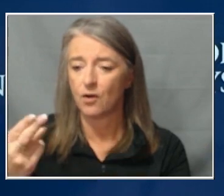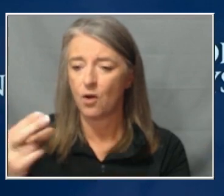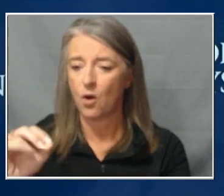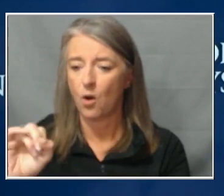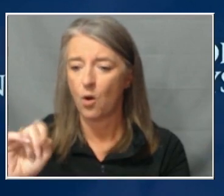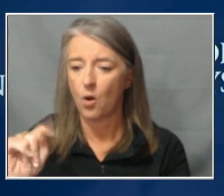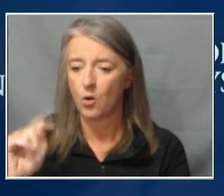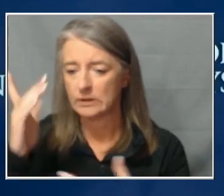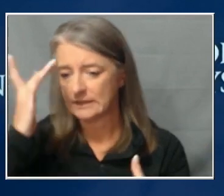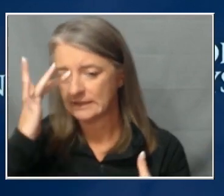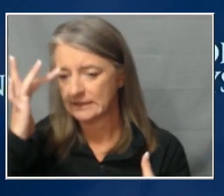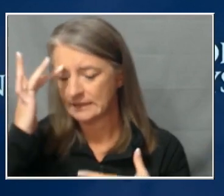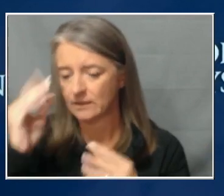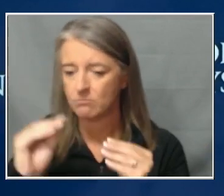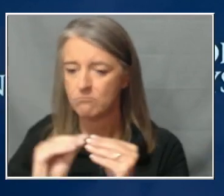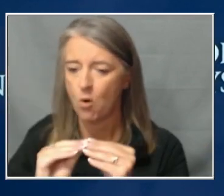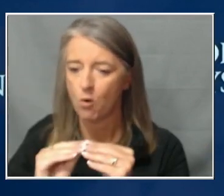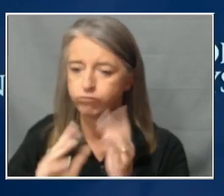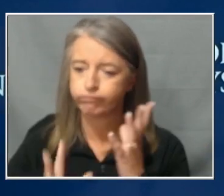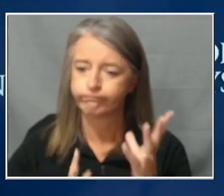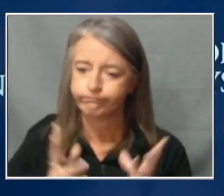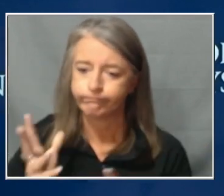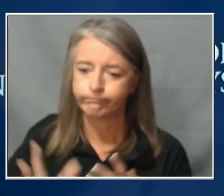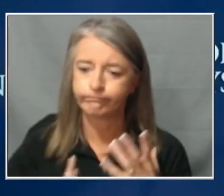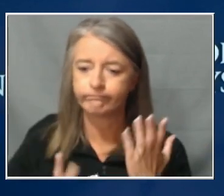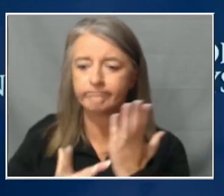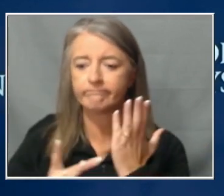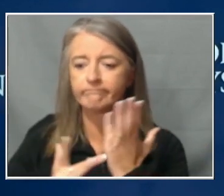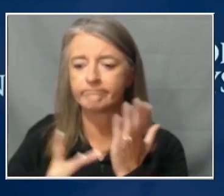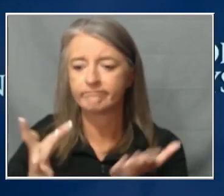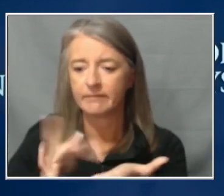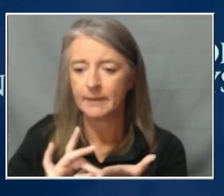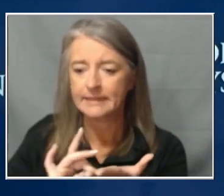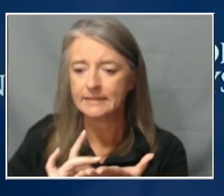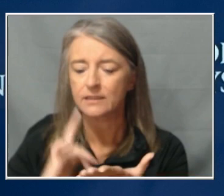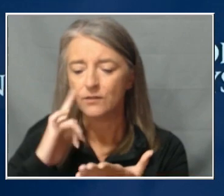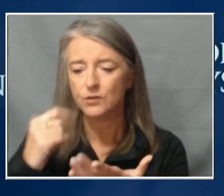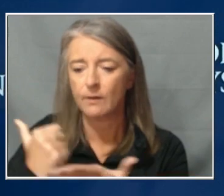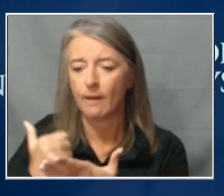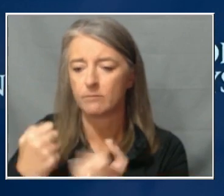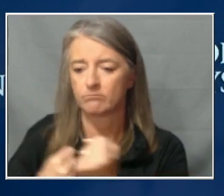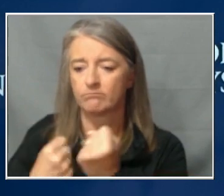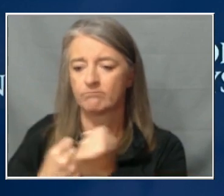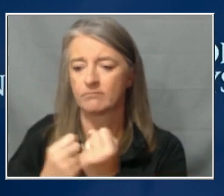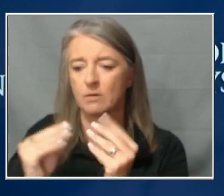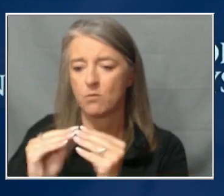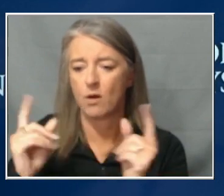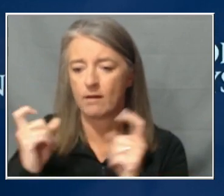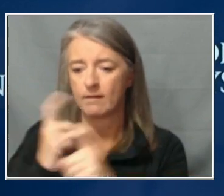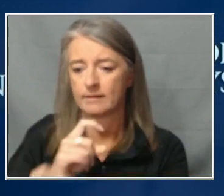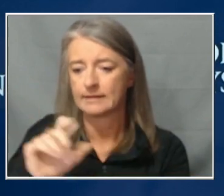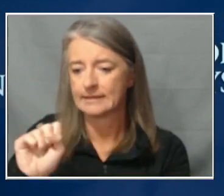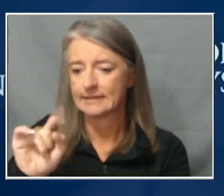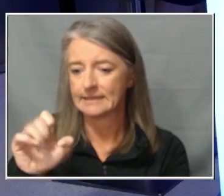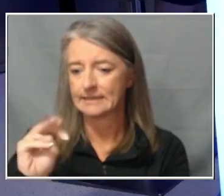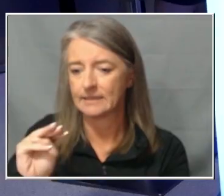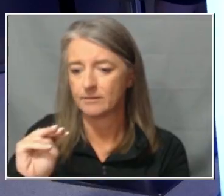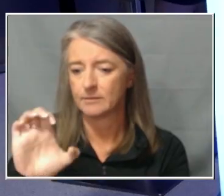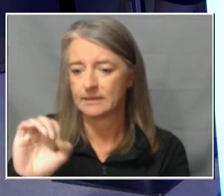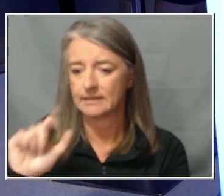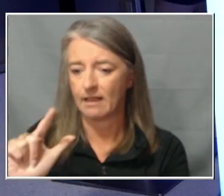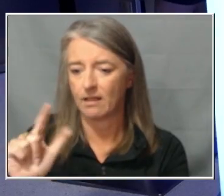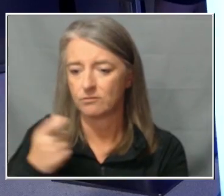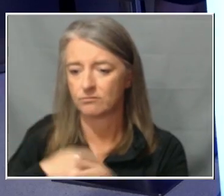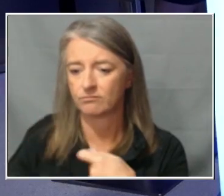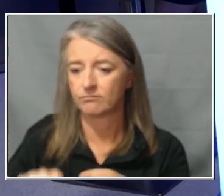more sophisticated medicines and techniques to manage graft versus host disease and other complications of stem cell transplant. Rachel wants